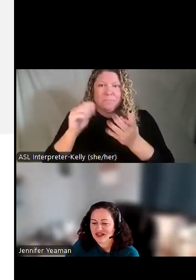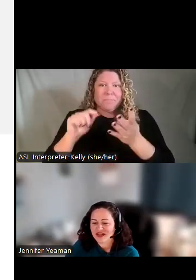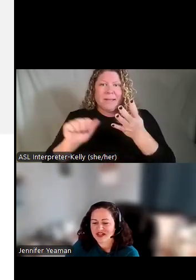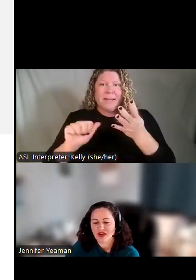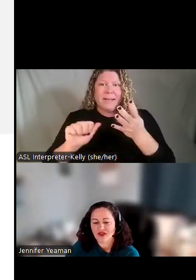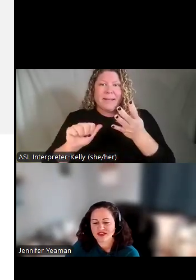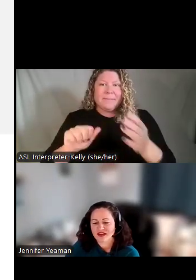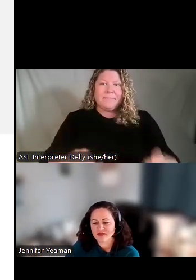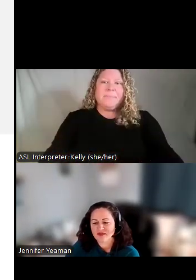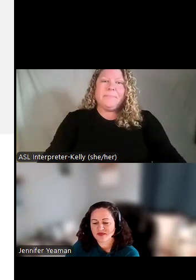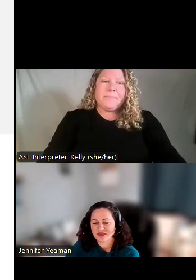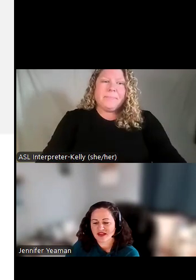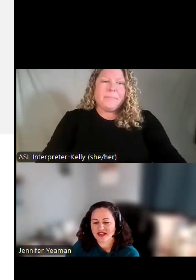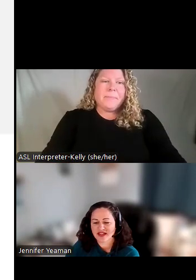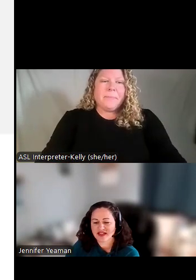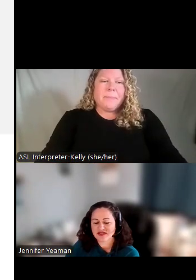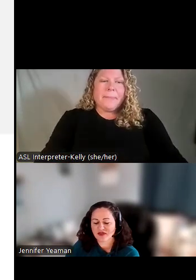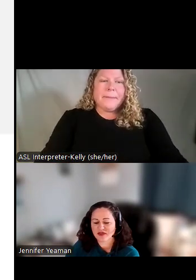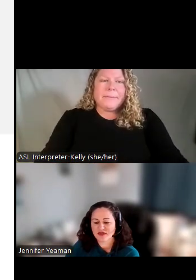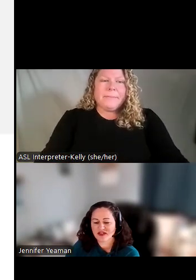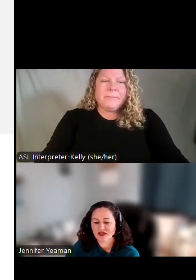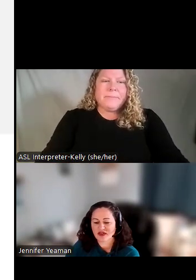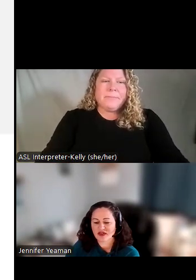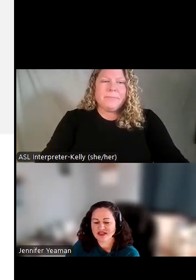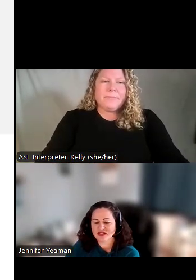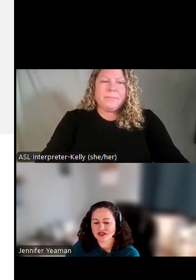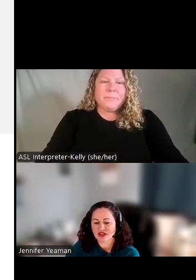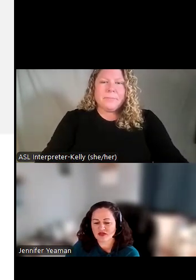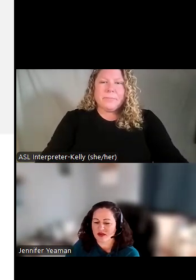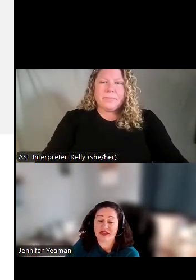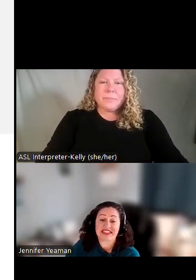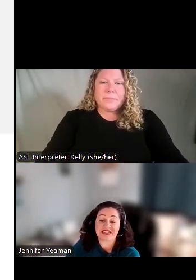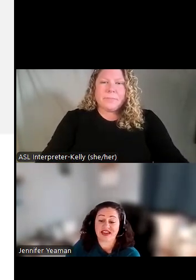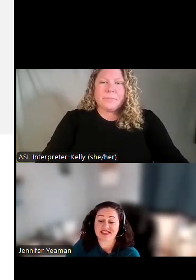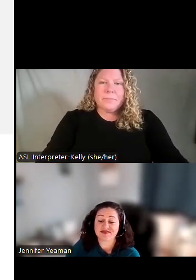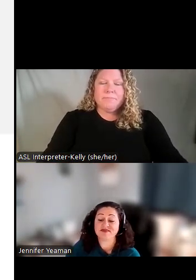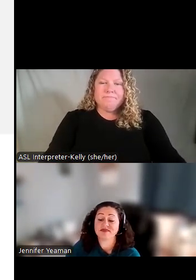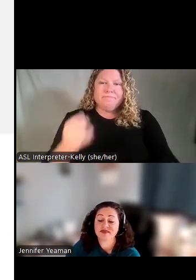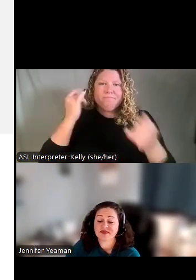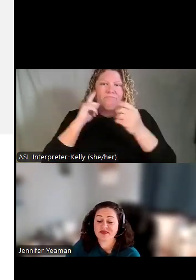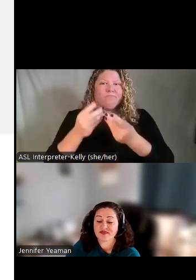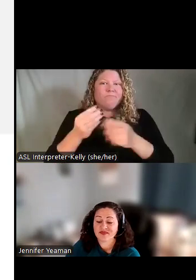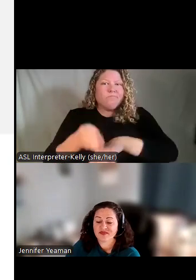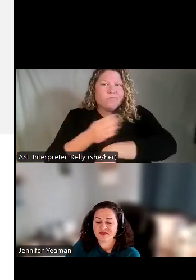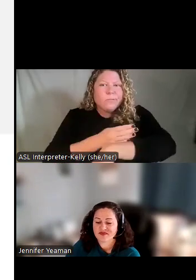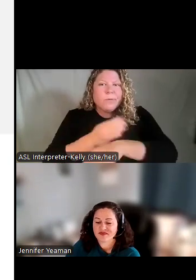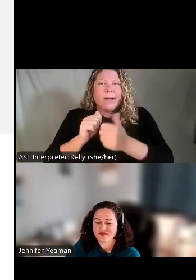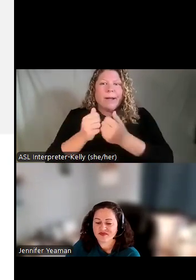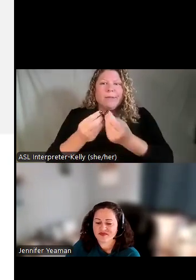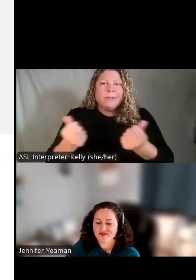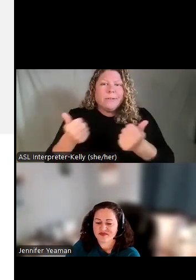and go ahead and think about ideas for improvement or ideas to resolve any defects.